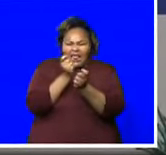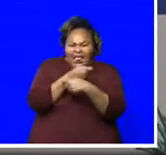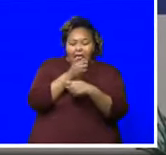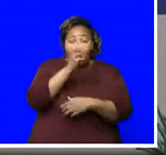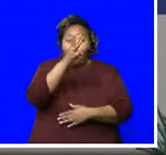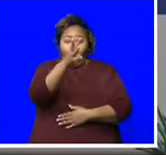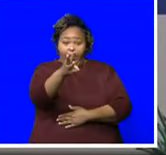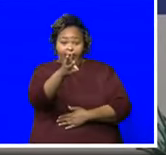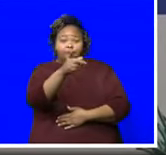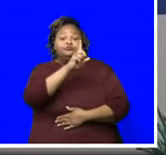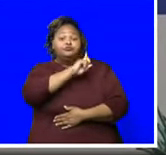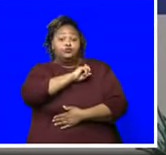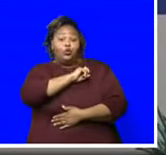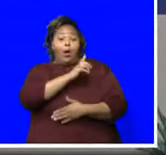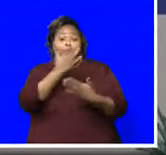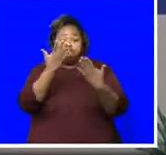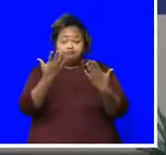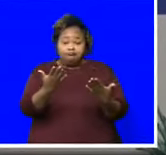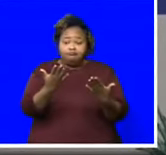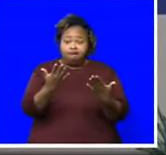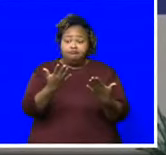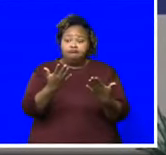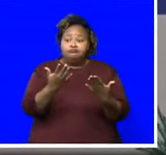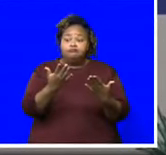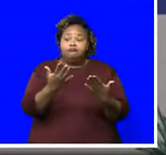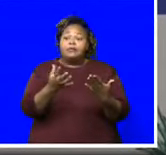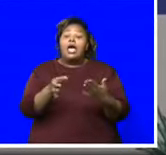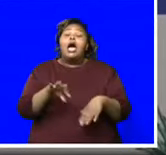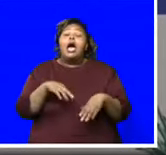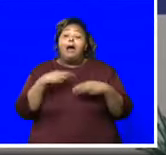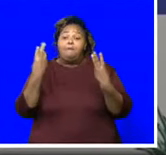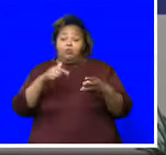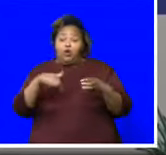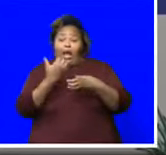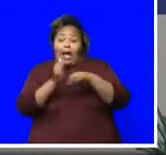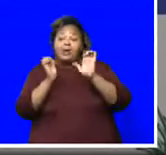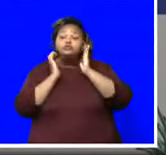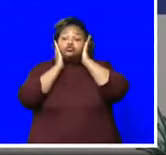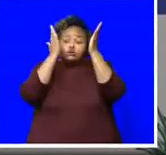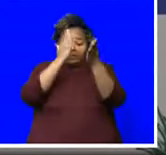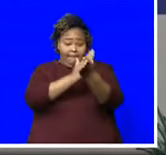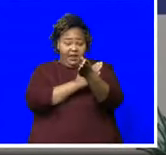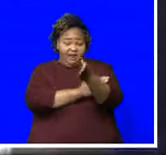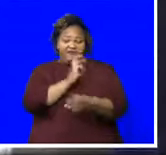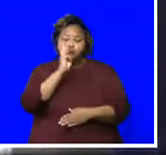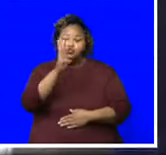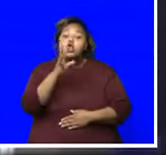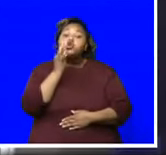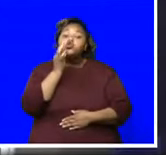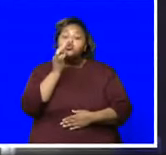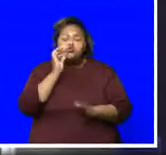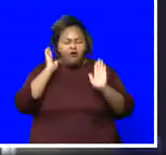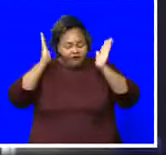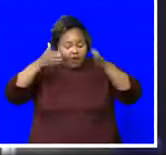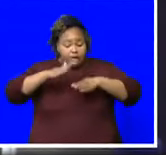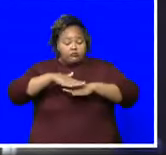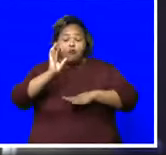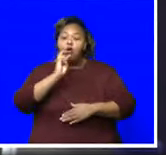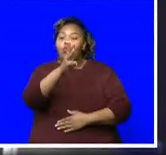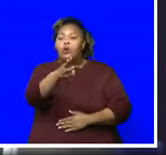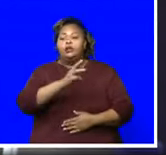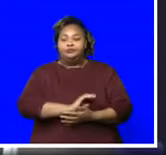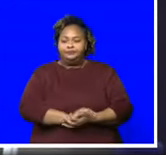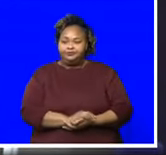Eswatini for the benefit and betterment of Emaswati, particularly our young people. Umntwana Nkosi Thandisile lo